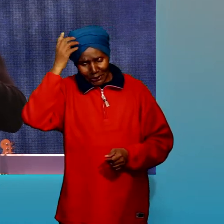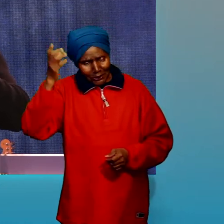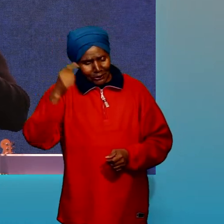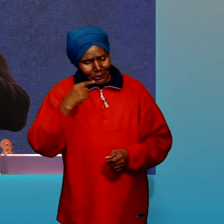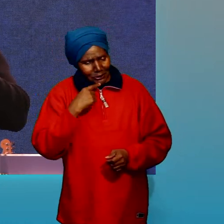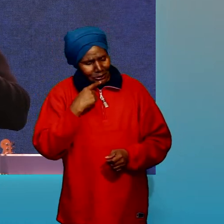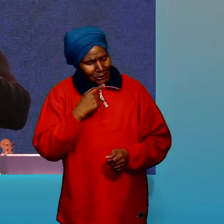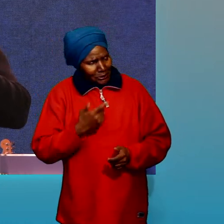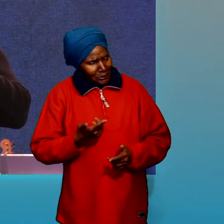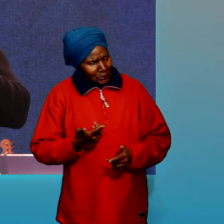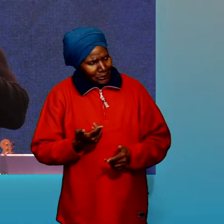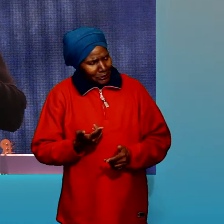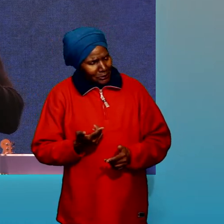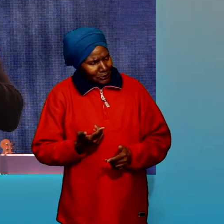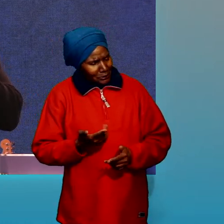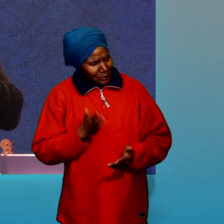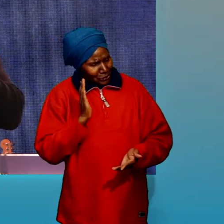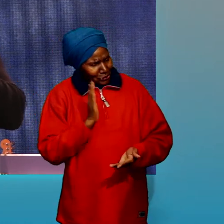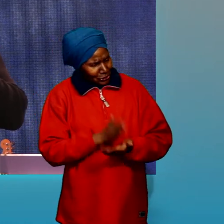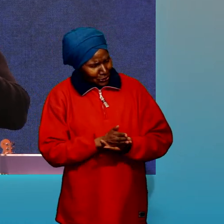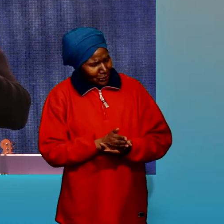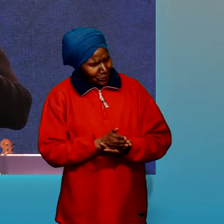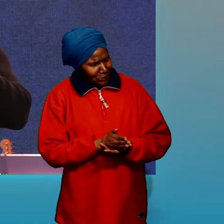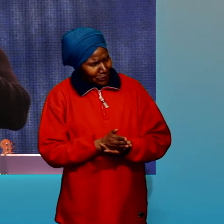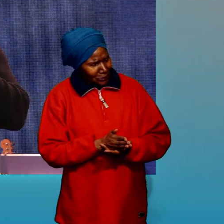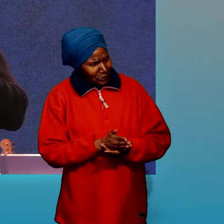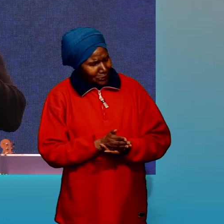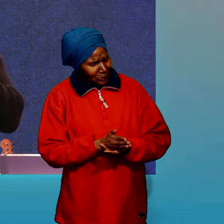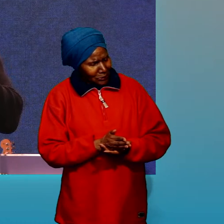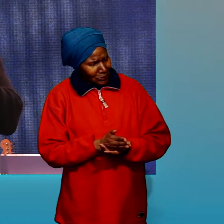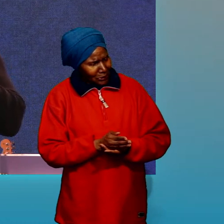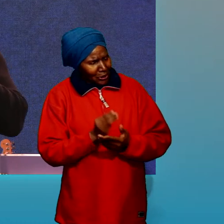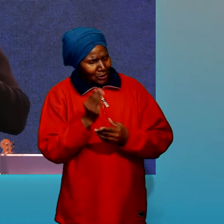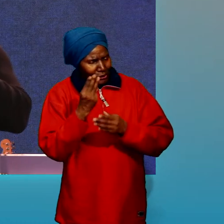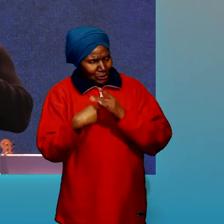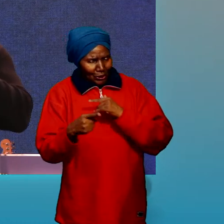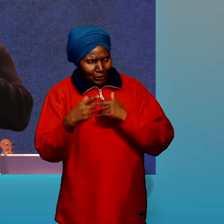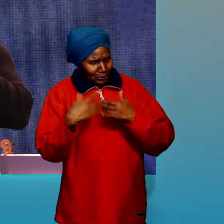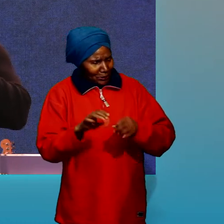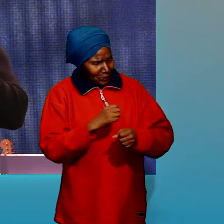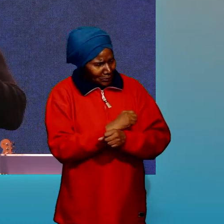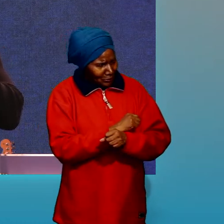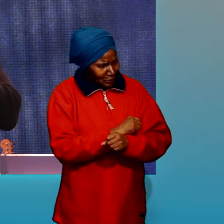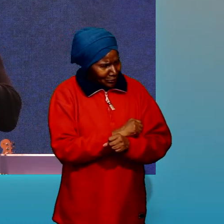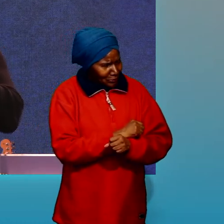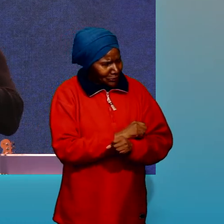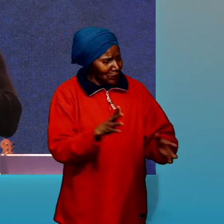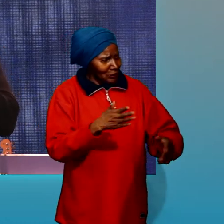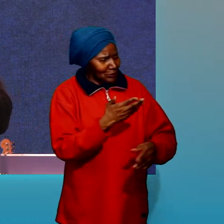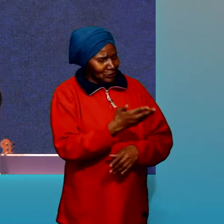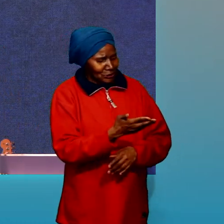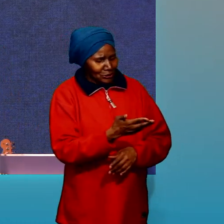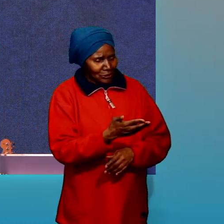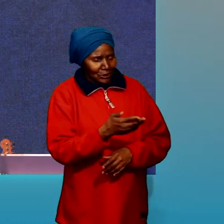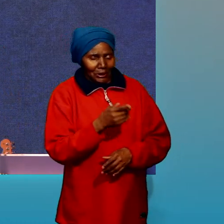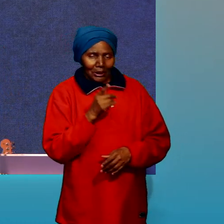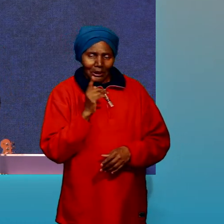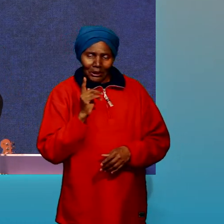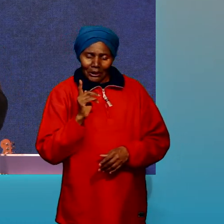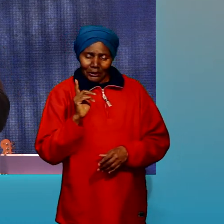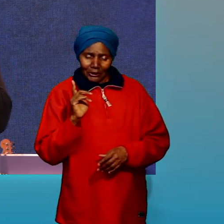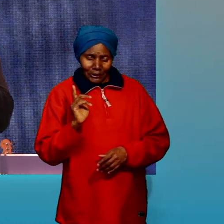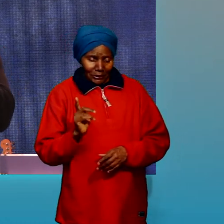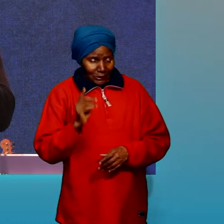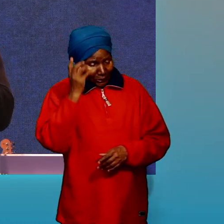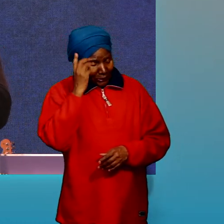he says, surely God has delivered you. And as a result, he promoted them, not because